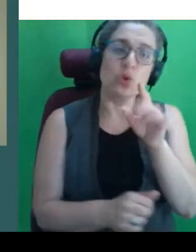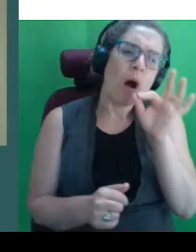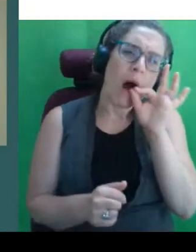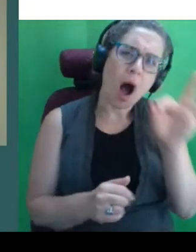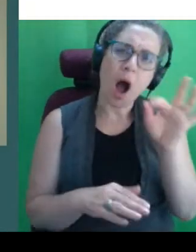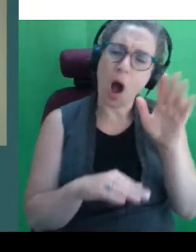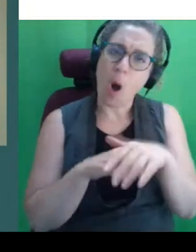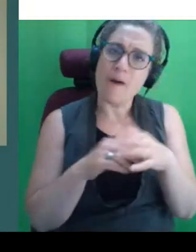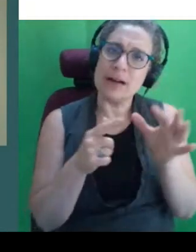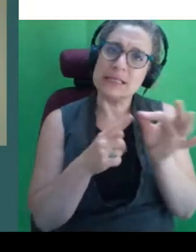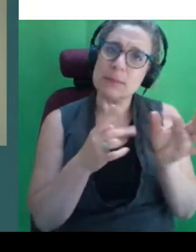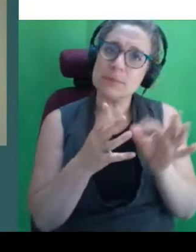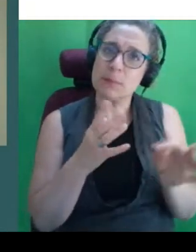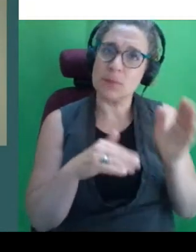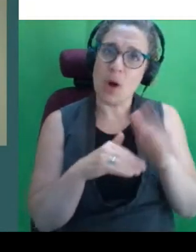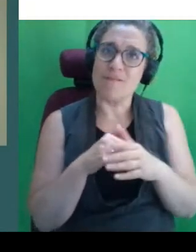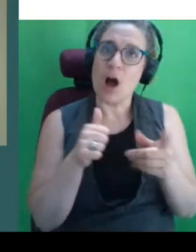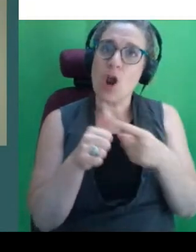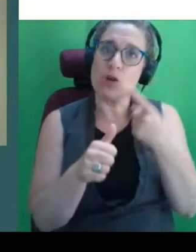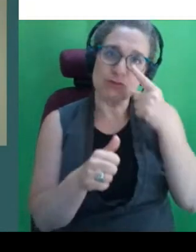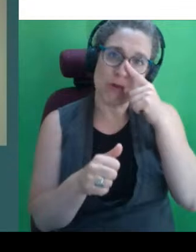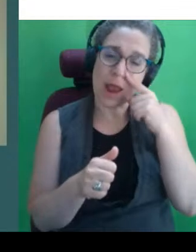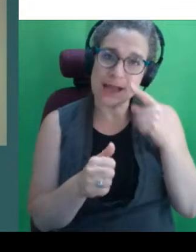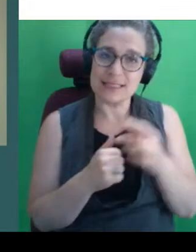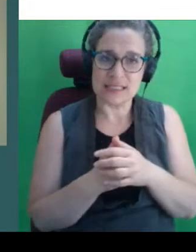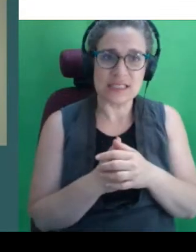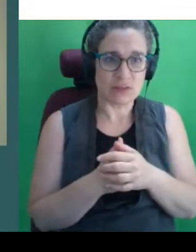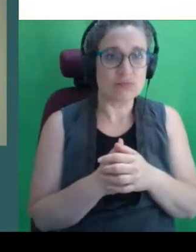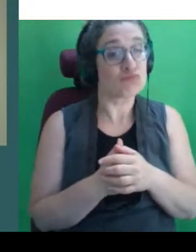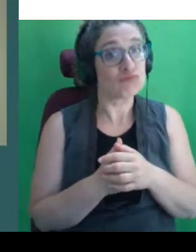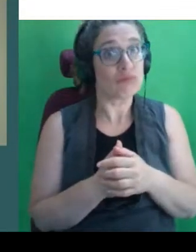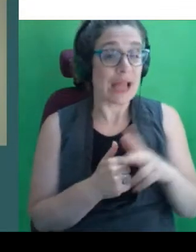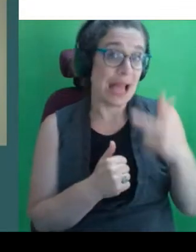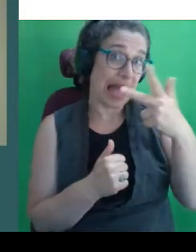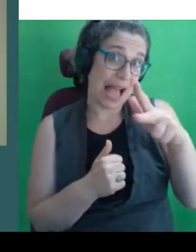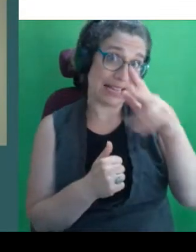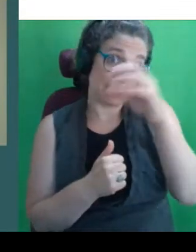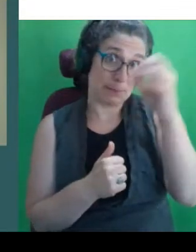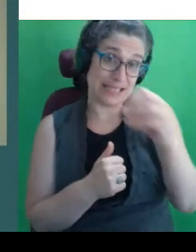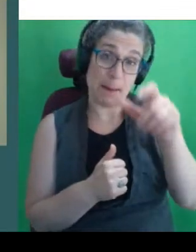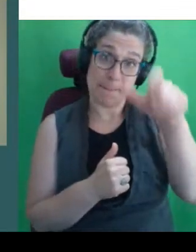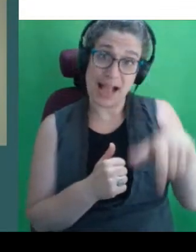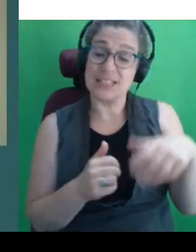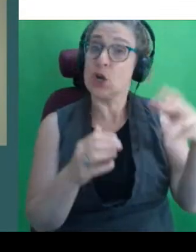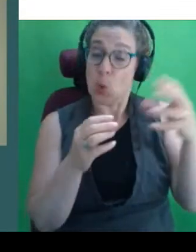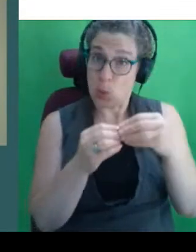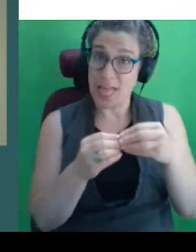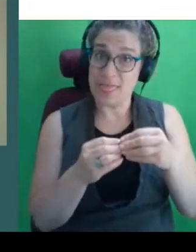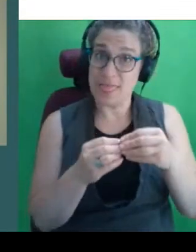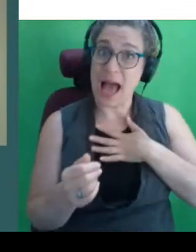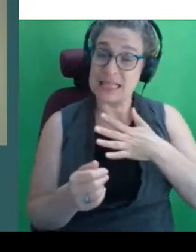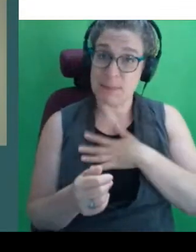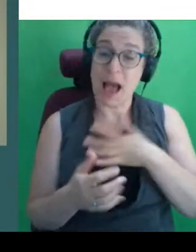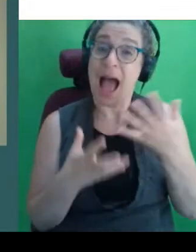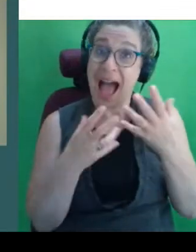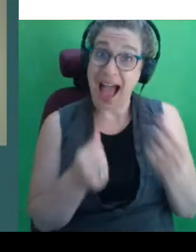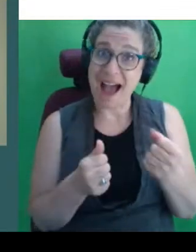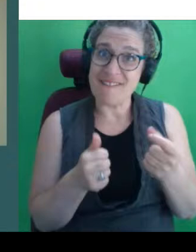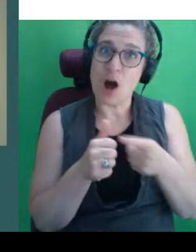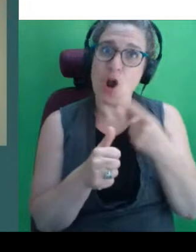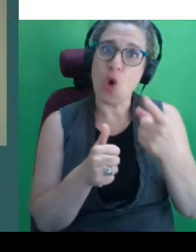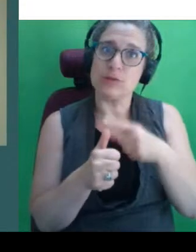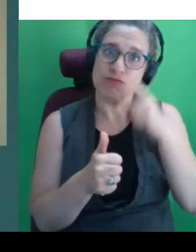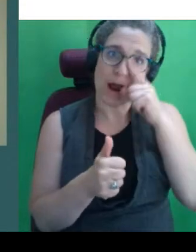rhinitis? So we know about 80% of patients with asthma will actually have allergic rhinitis. So it should be part of your